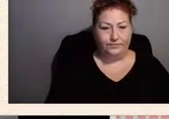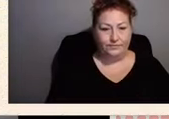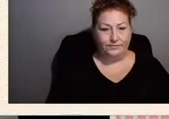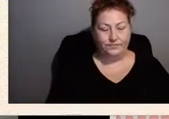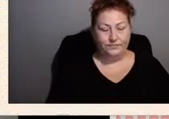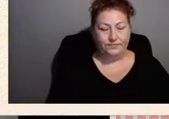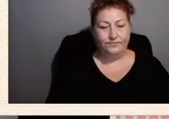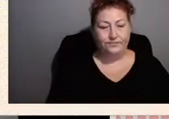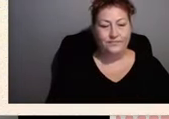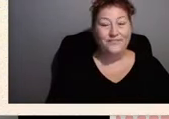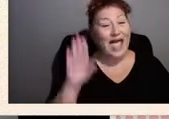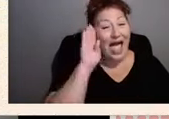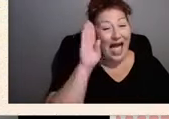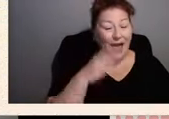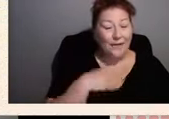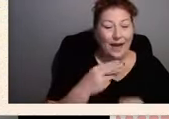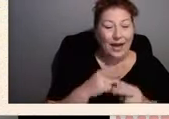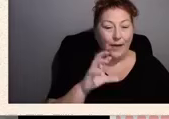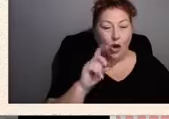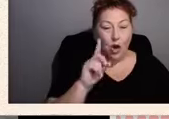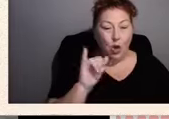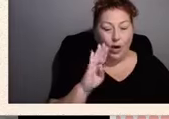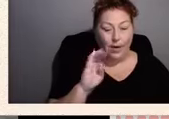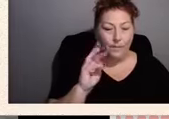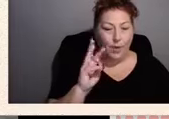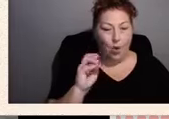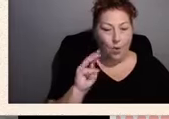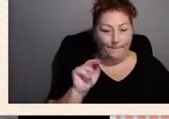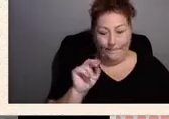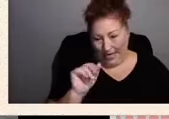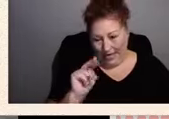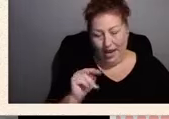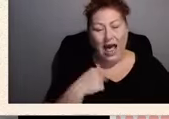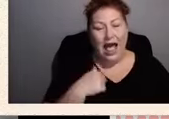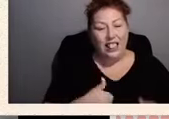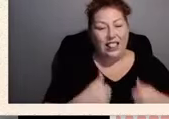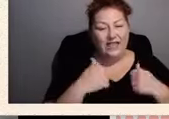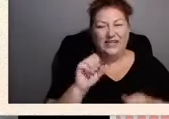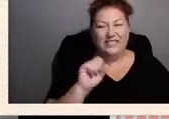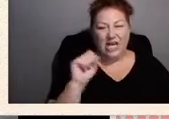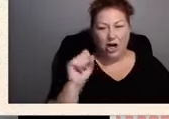Okay. Hi, my name is Cody Bowman. I live in Sarasota County.